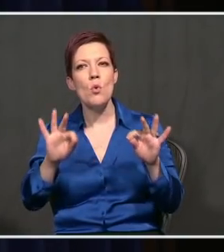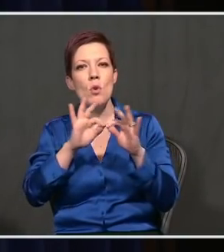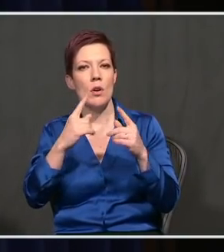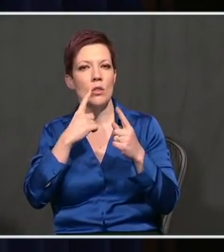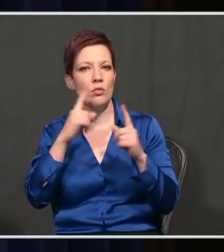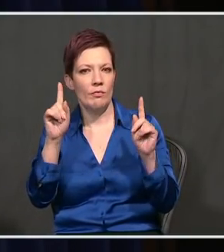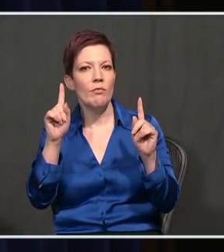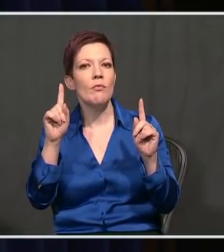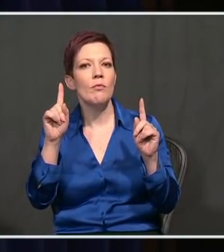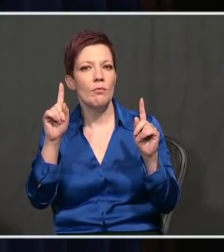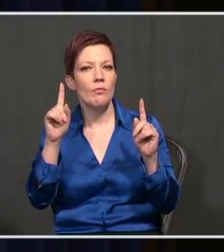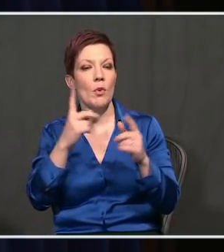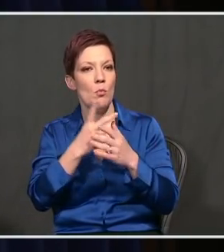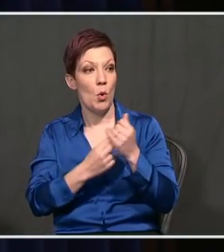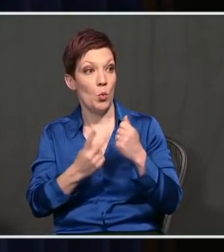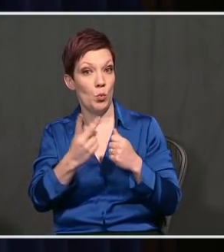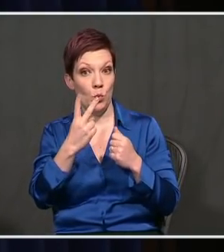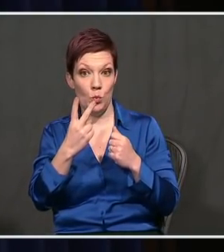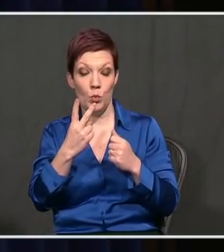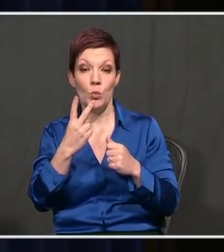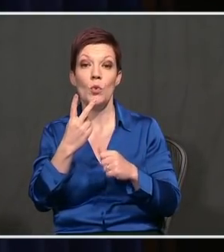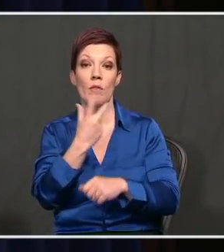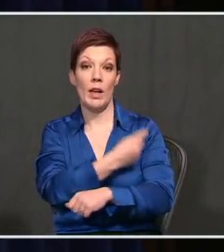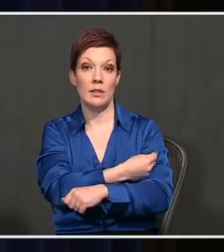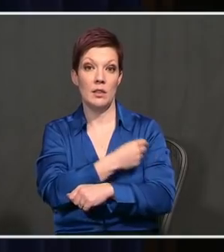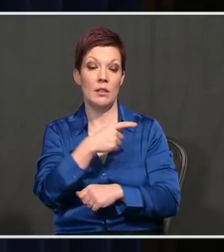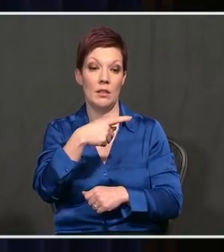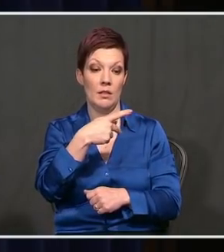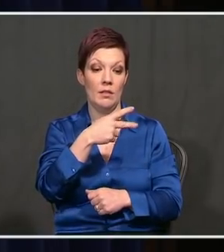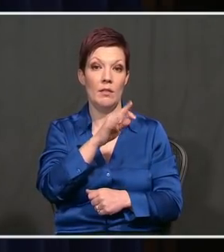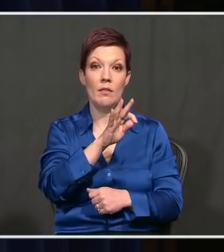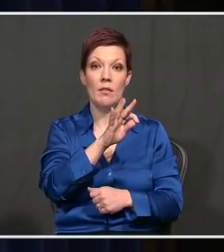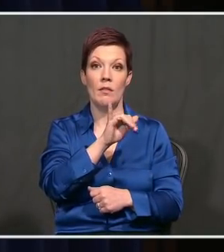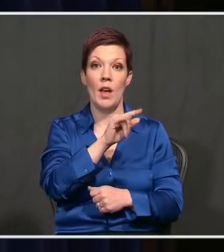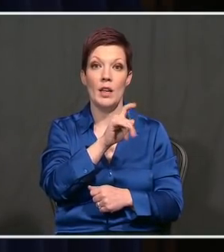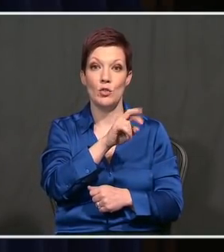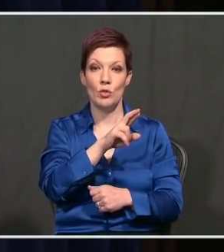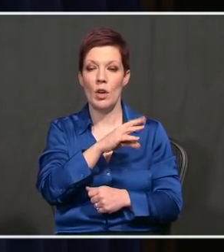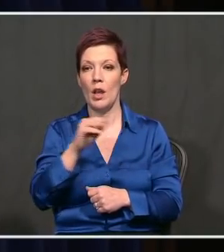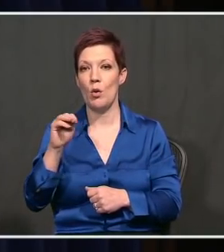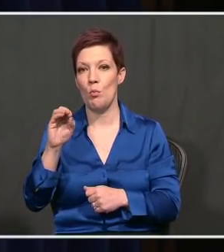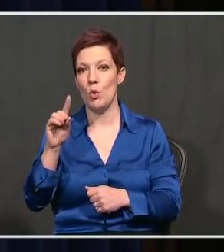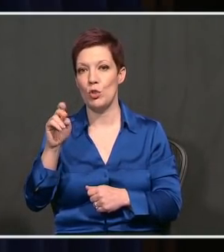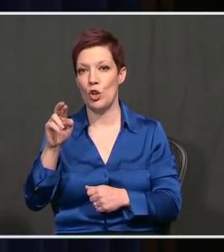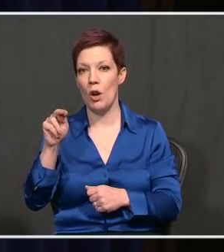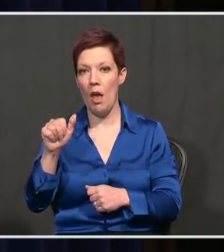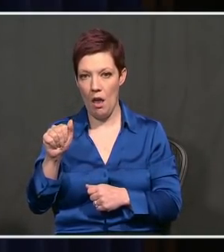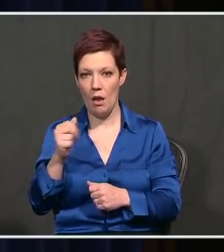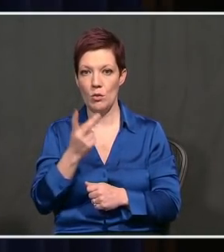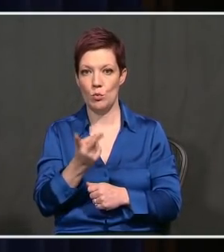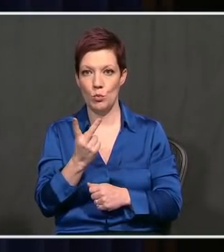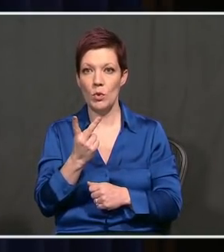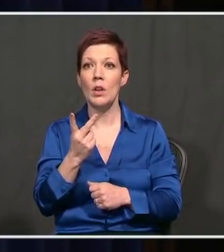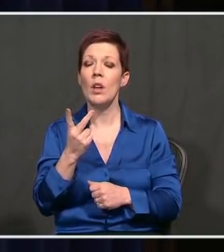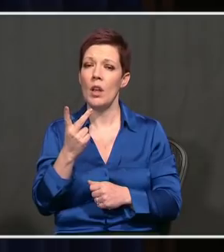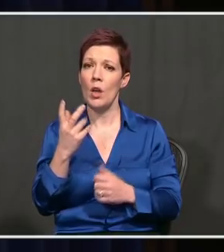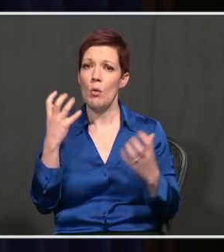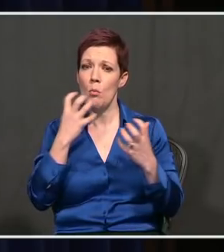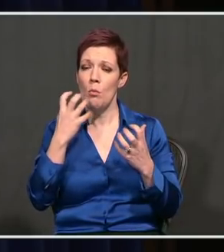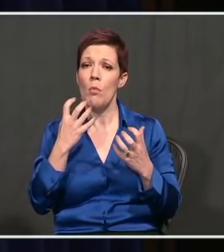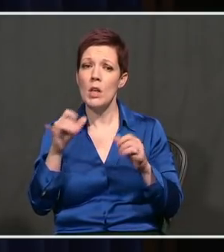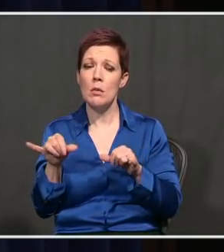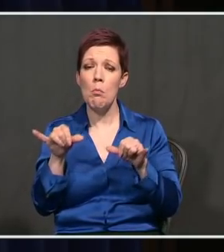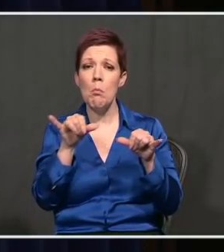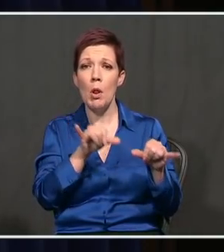two vaccines, one by Pfizer and one by Moderna, remarkably gave similar results, even though they